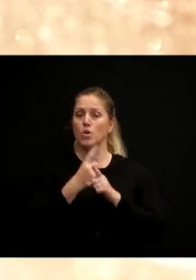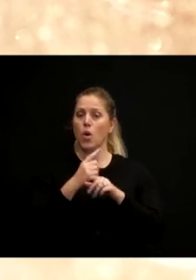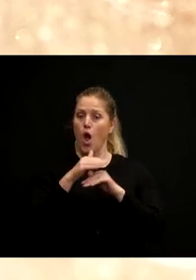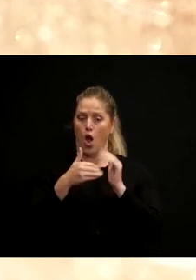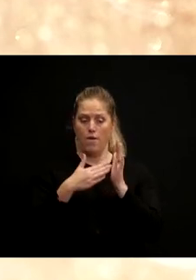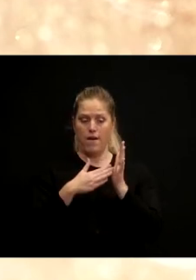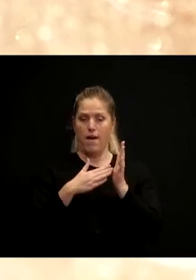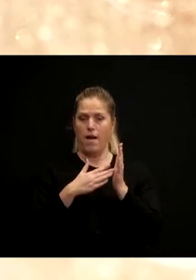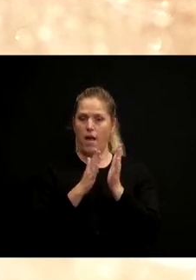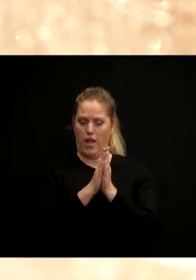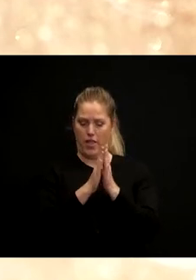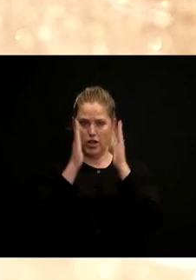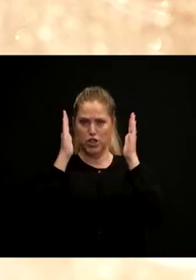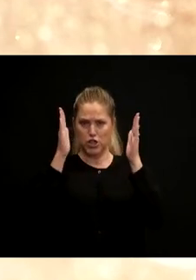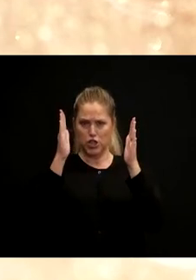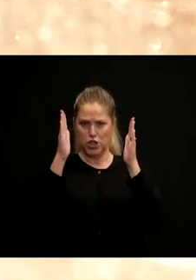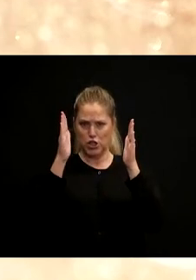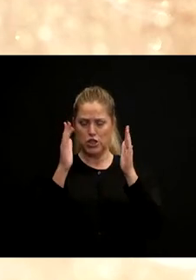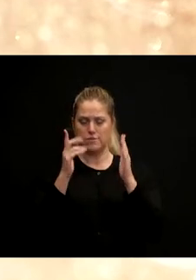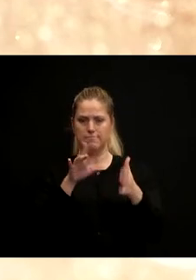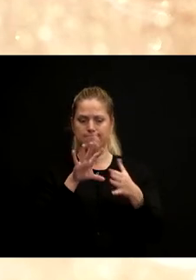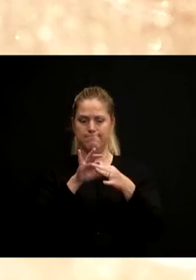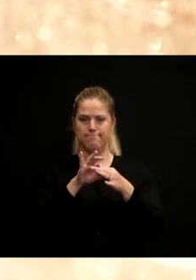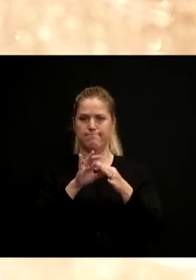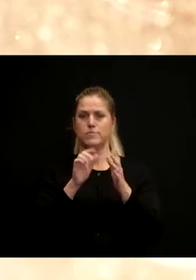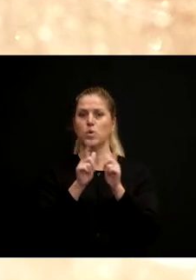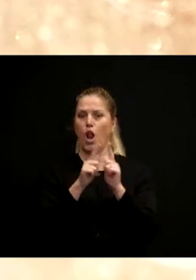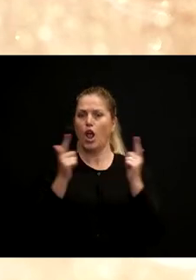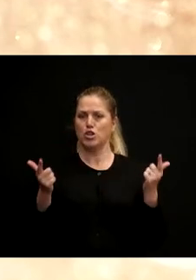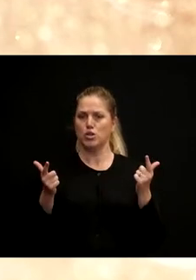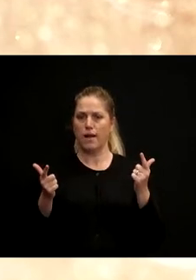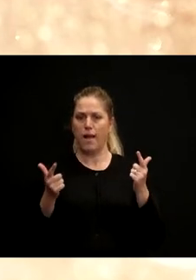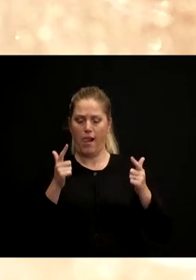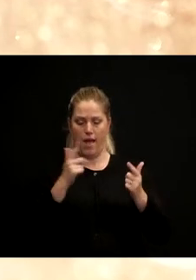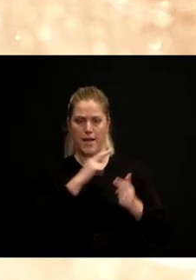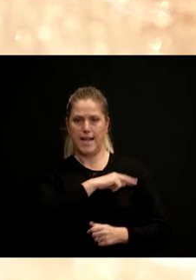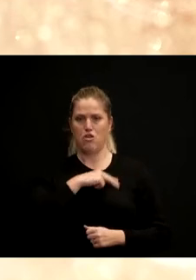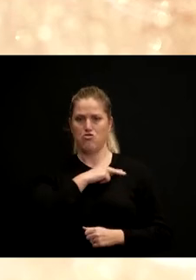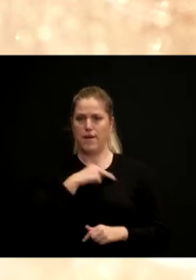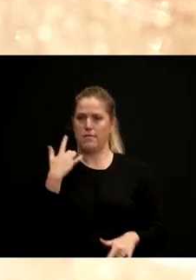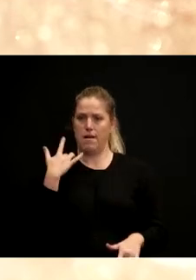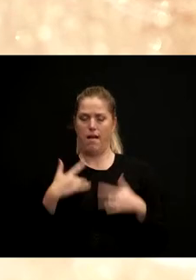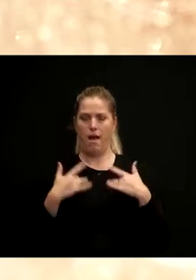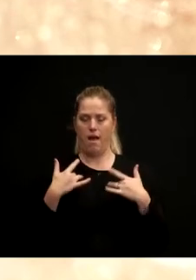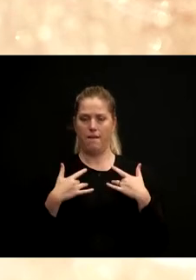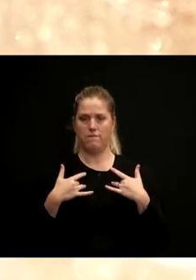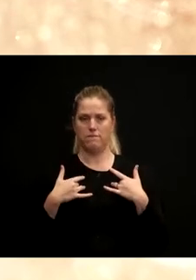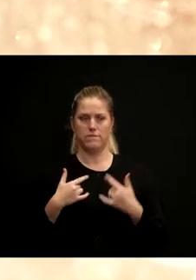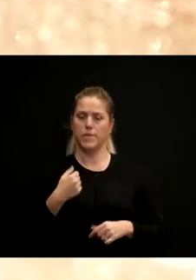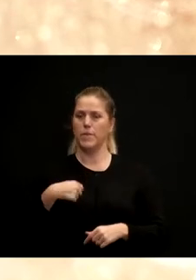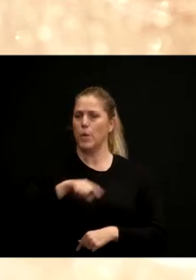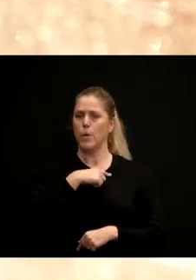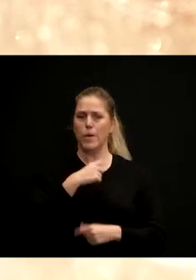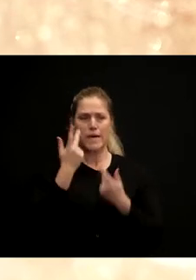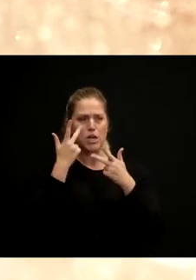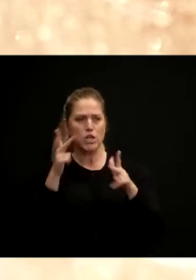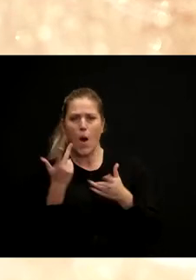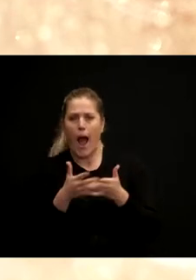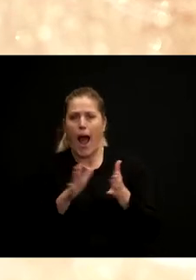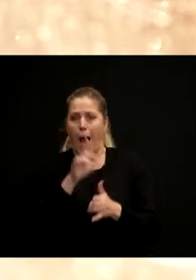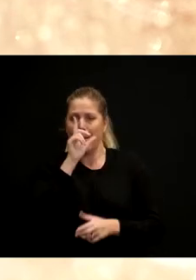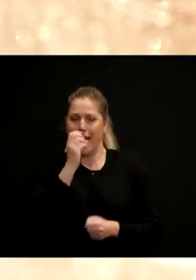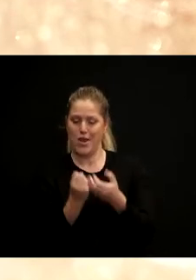do with the church's liturgical sacramental life, portraying it as a way in which we grow as a communion in